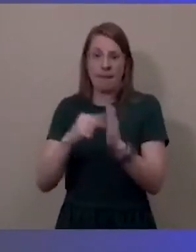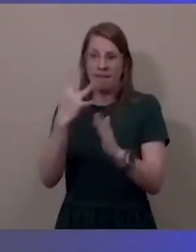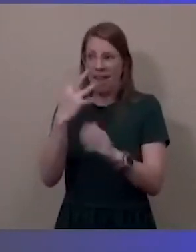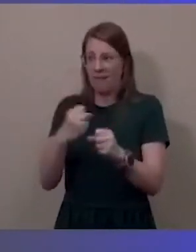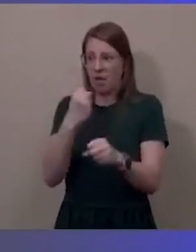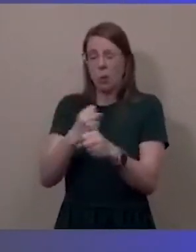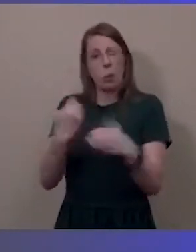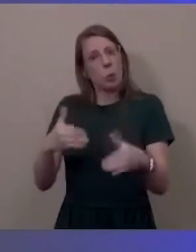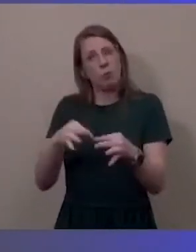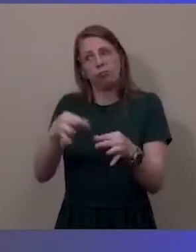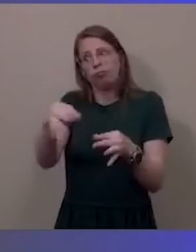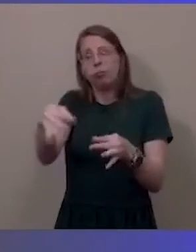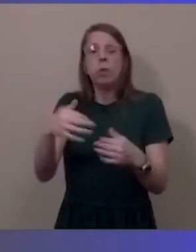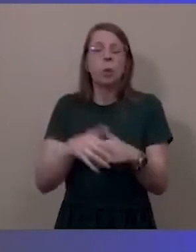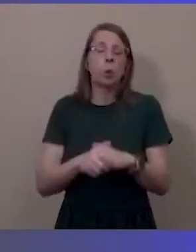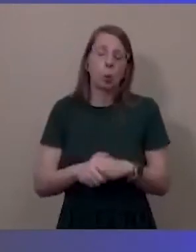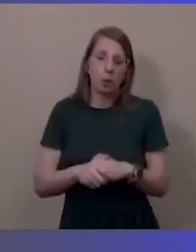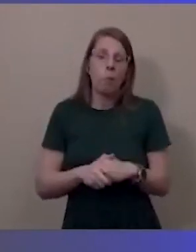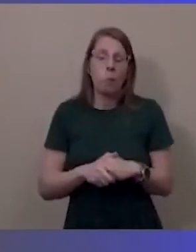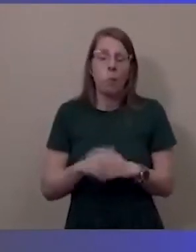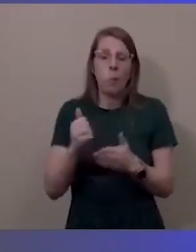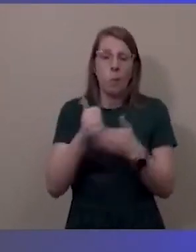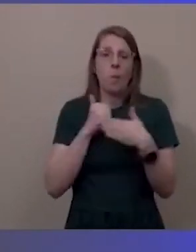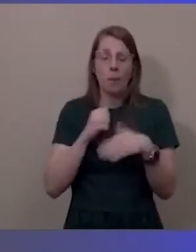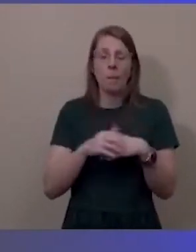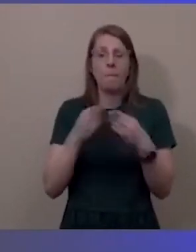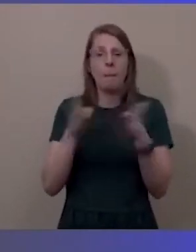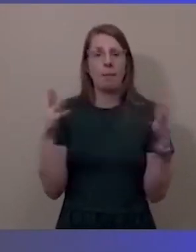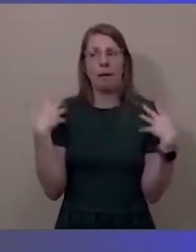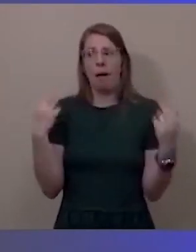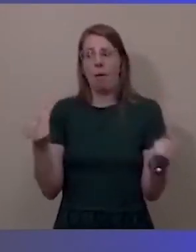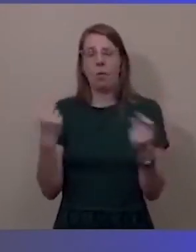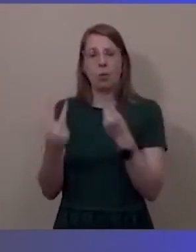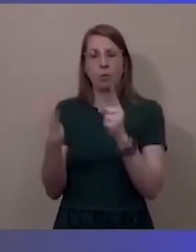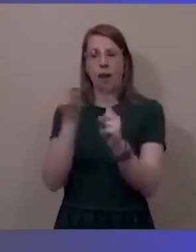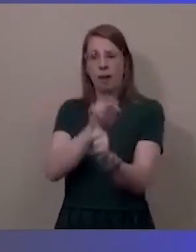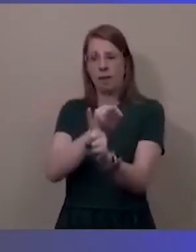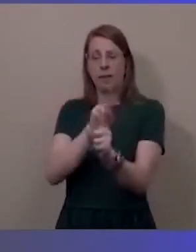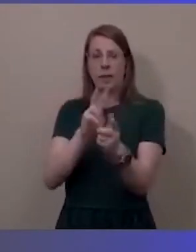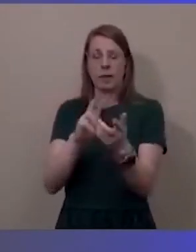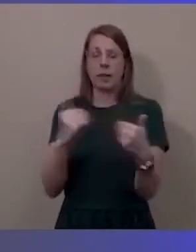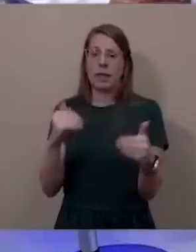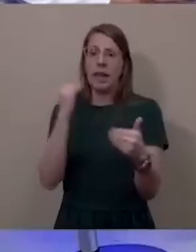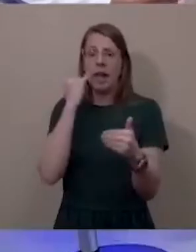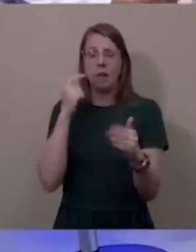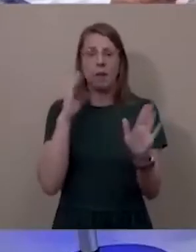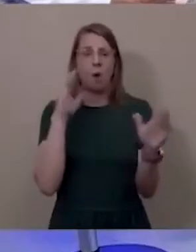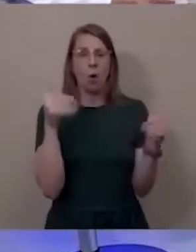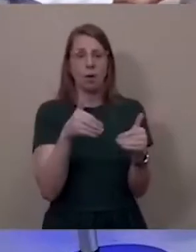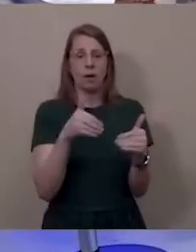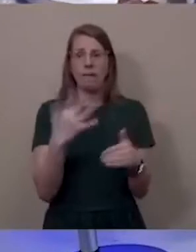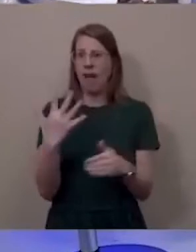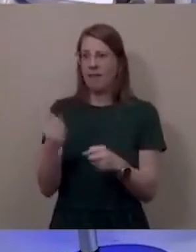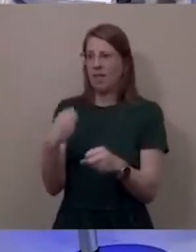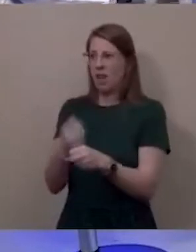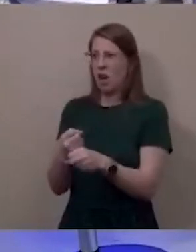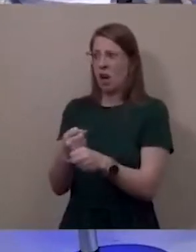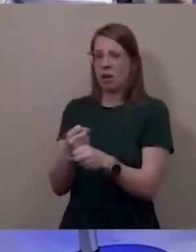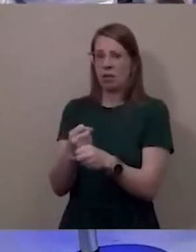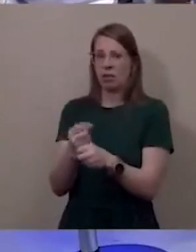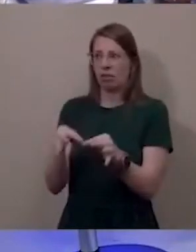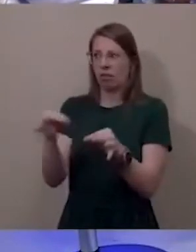have a huge impact from a public health perspective if we capitalize on these. Well, I'd say a 5-year pushback of a disease onset